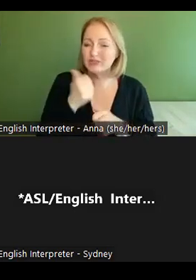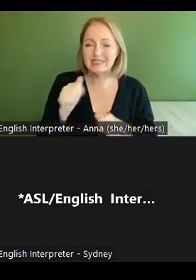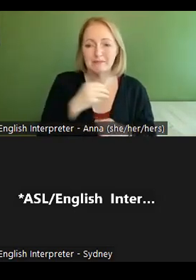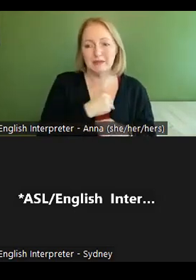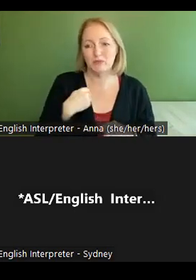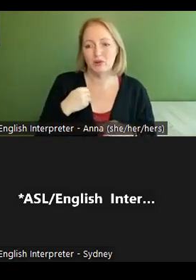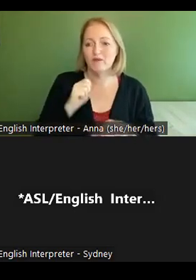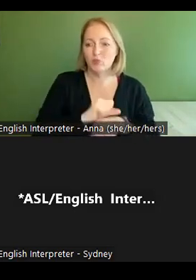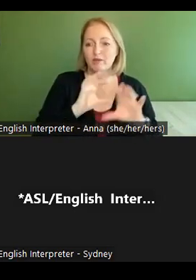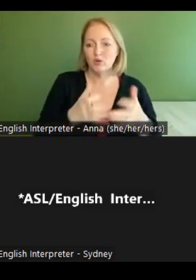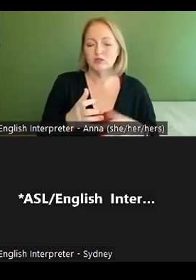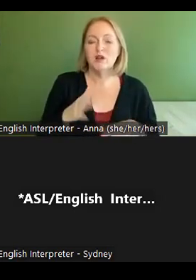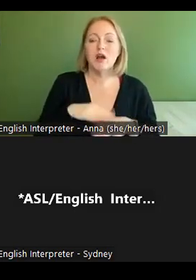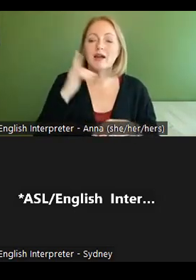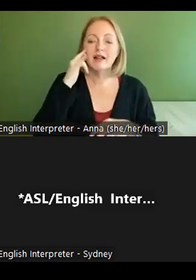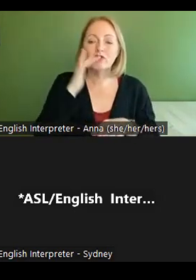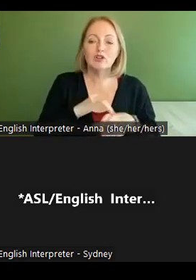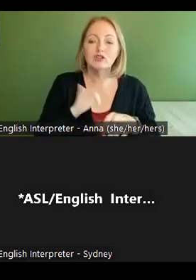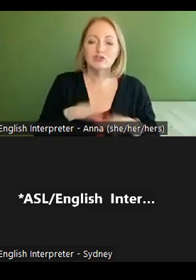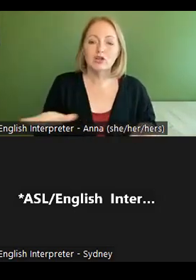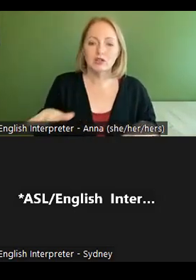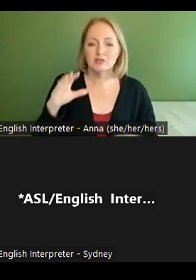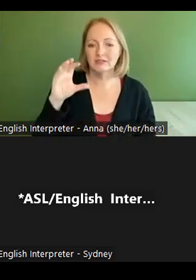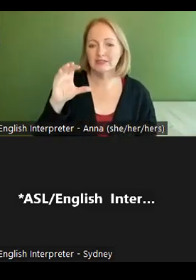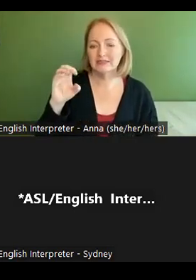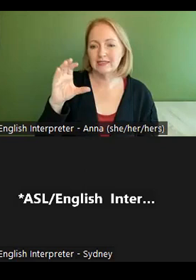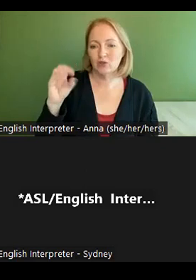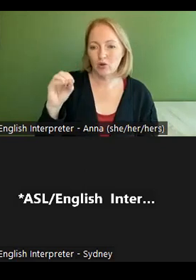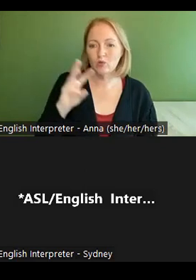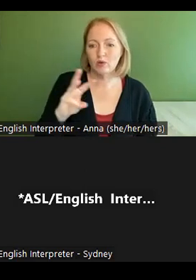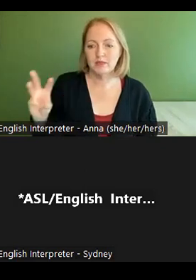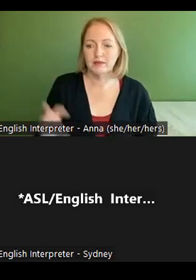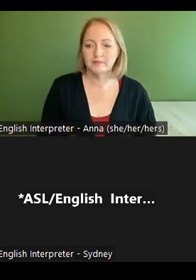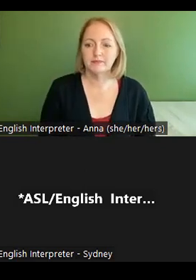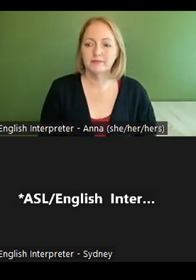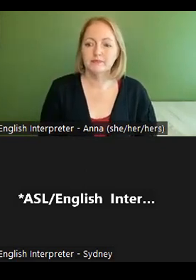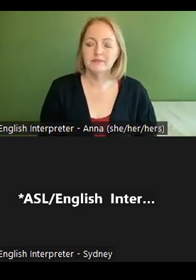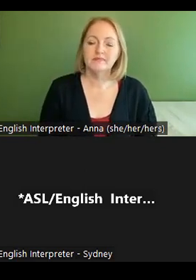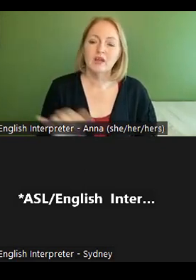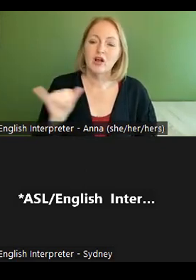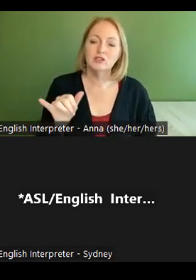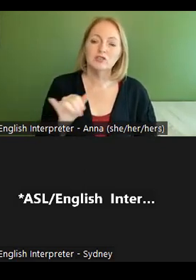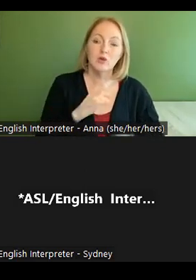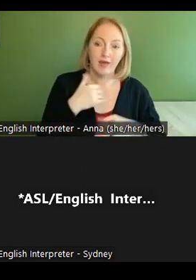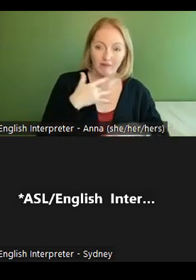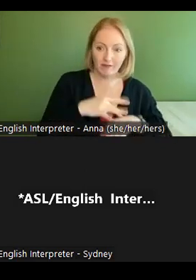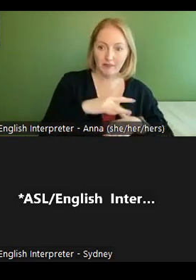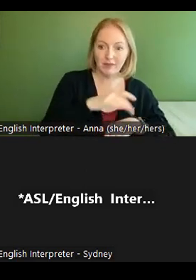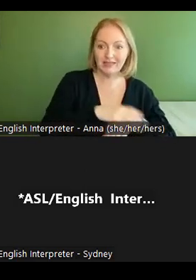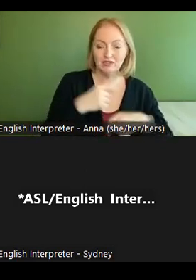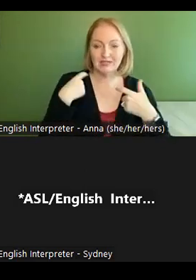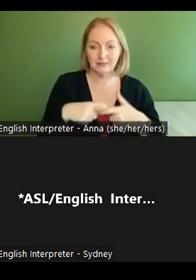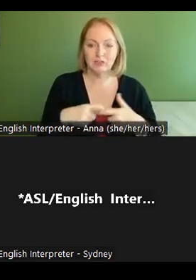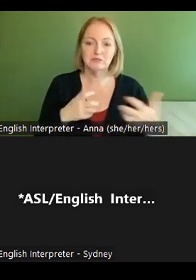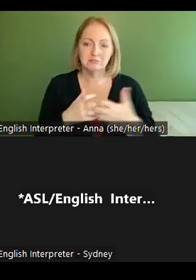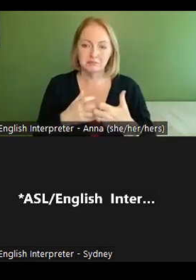on the California Early Childhood Online or CECO website. They are also available in English and Spanish and are compatible